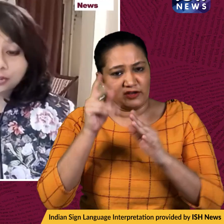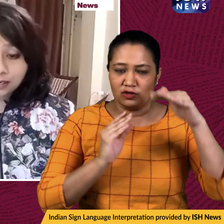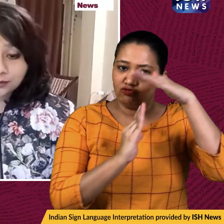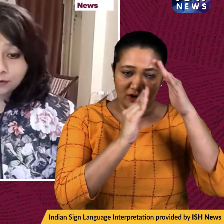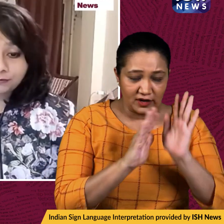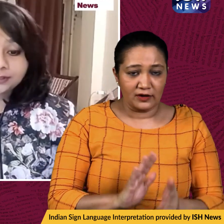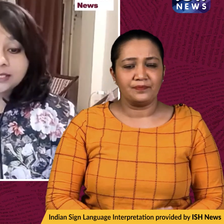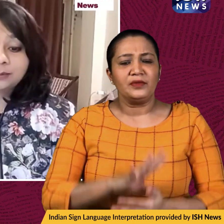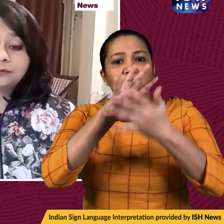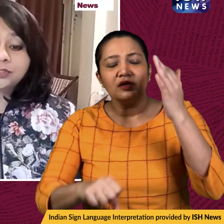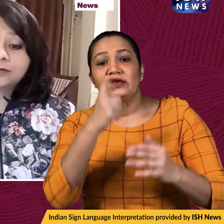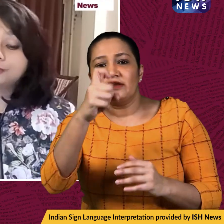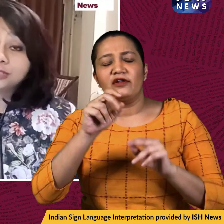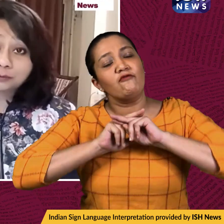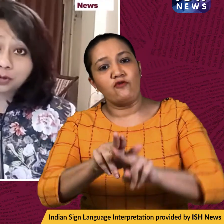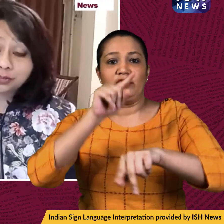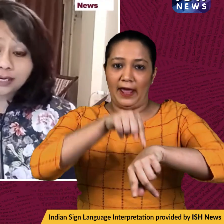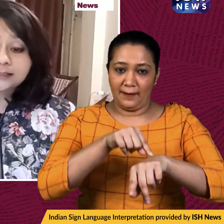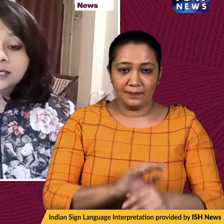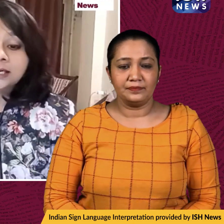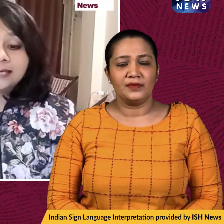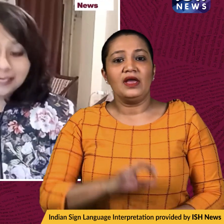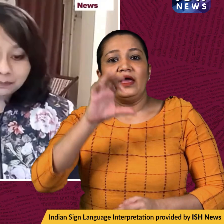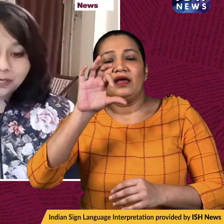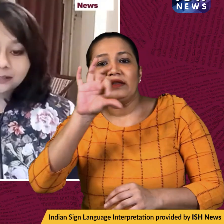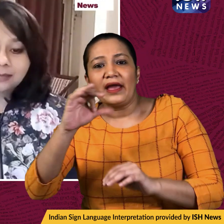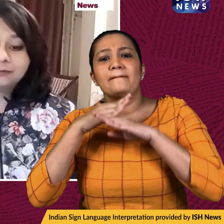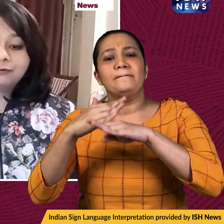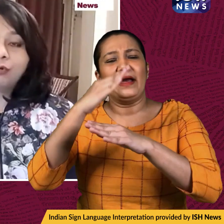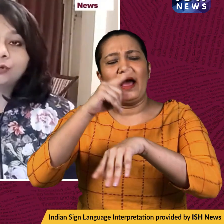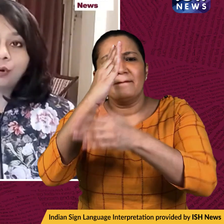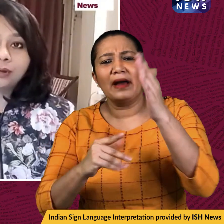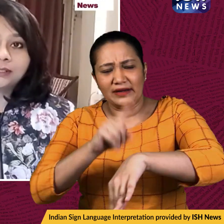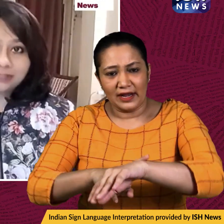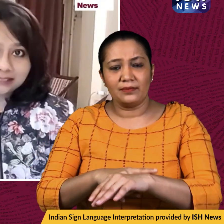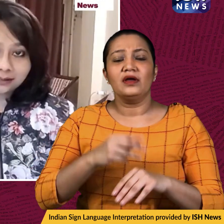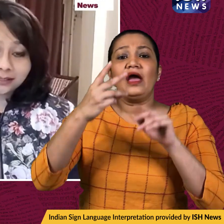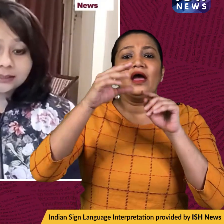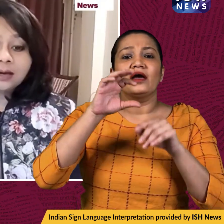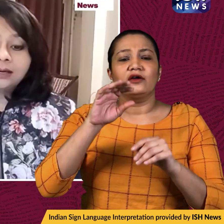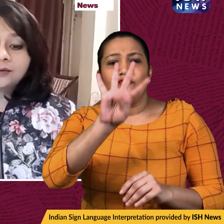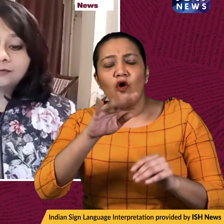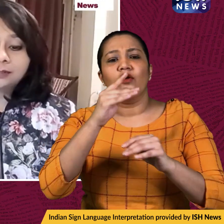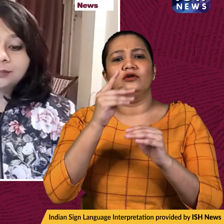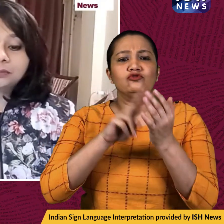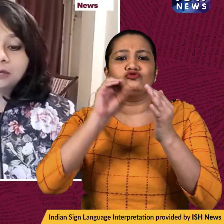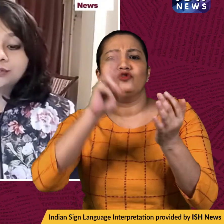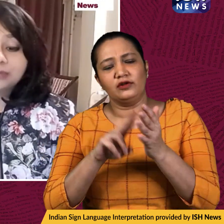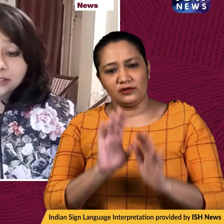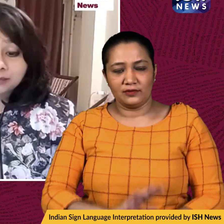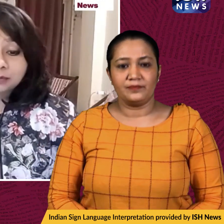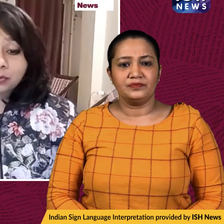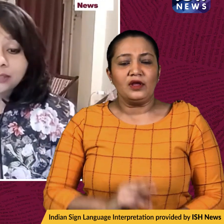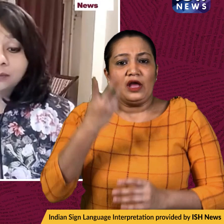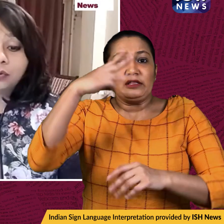professional contracts offered, 7 of which are full-time contracts, 9 part-time and 4 non-retainers. Now, the investment amount